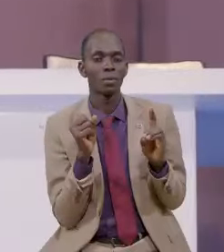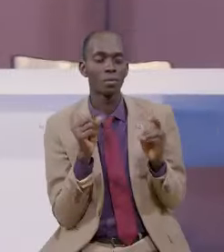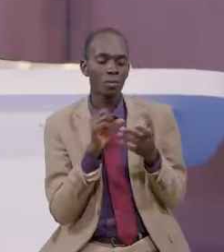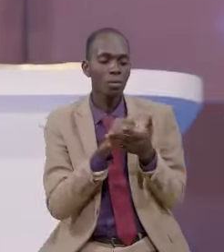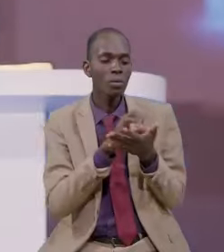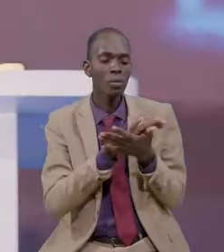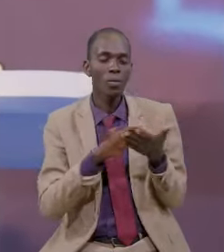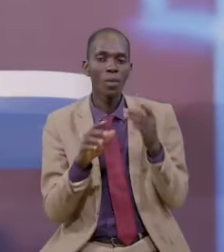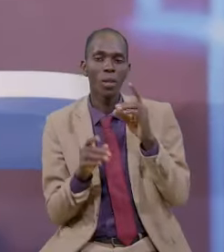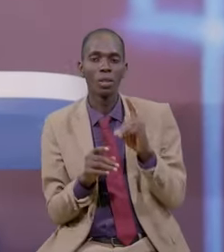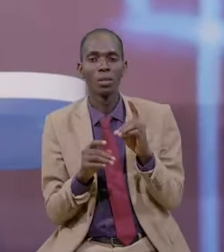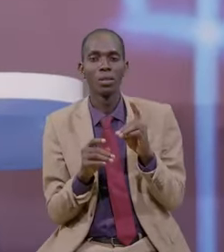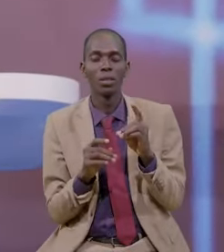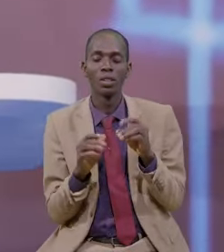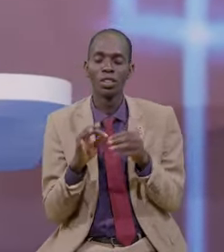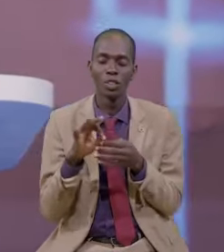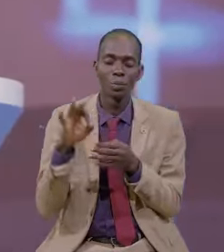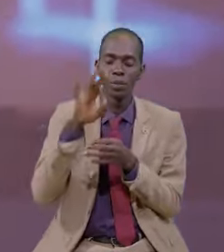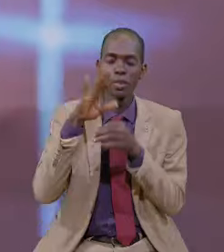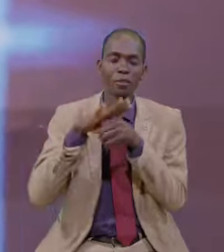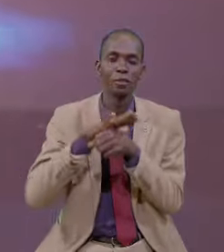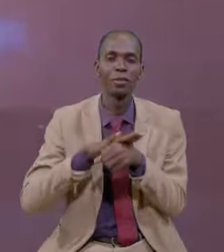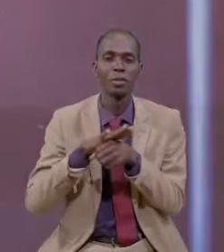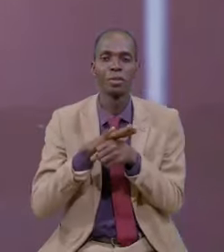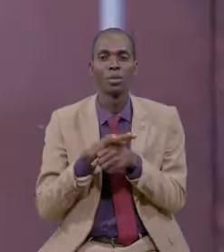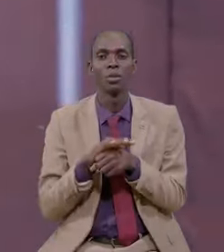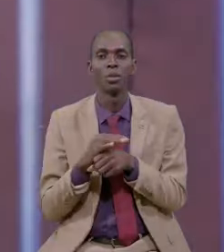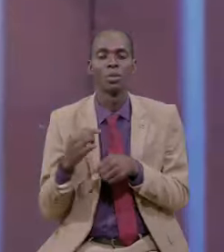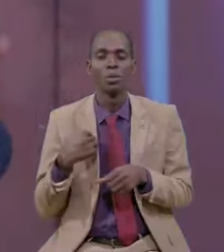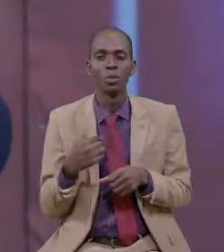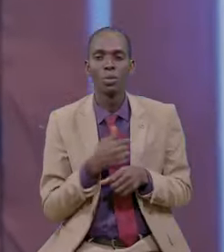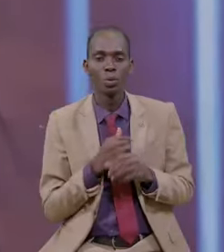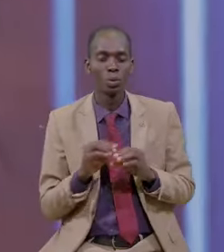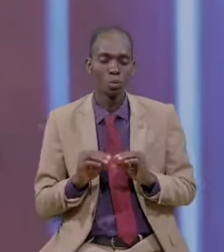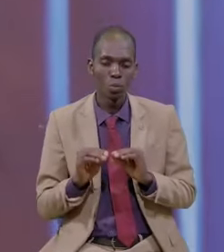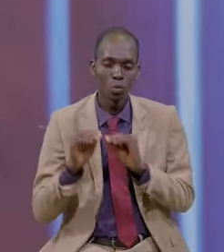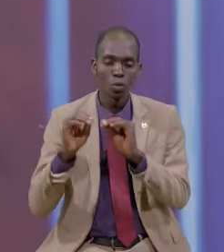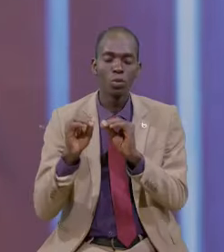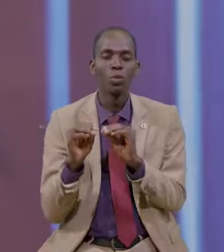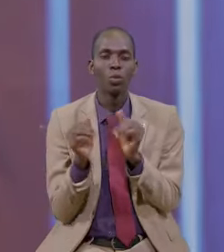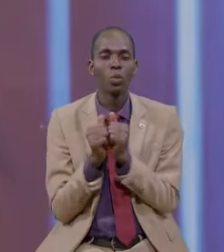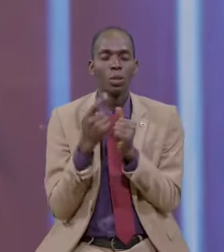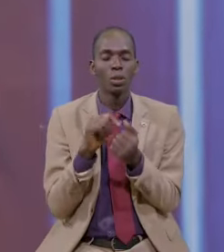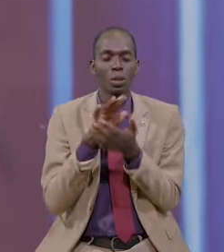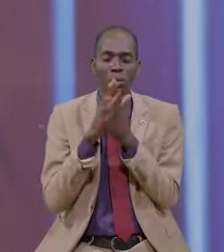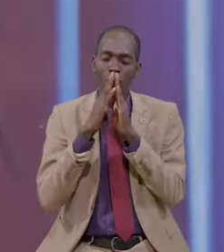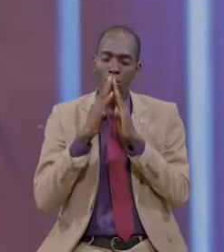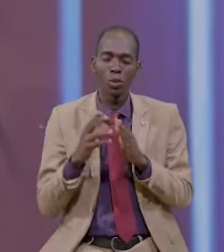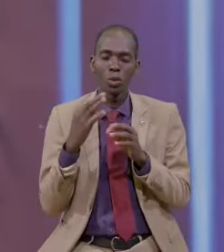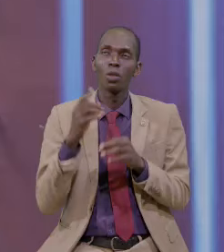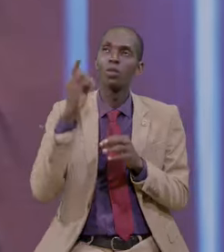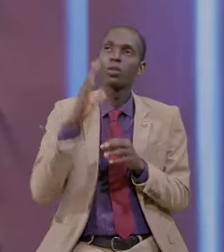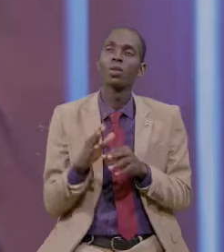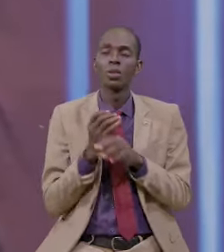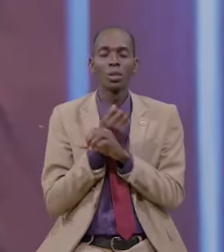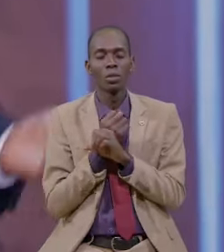sanctified, spirit-filled. We go with the peace of God, salvation, with the purity of